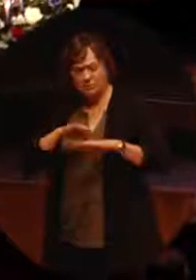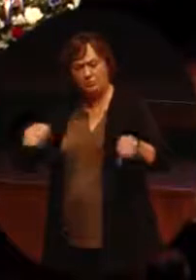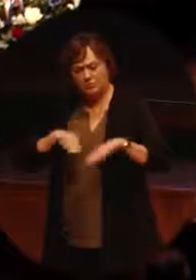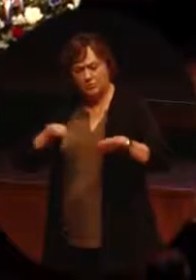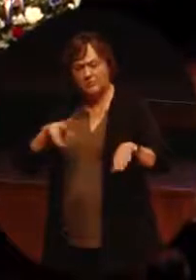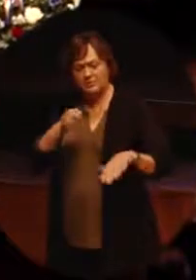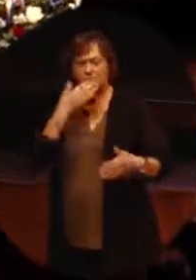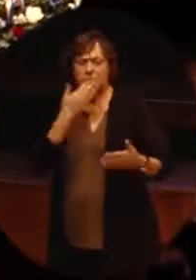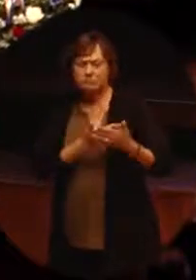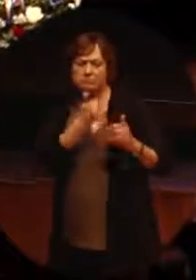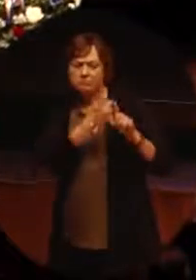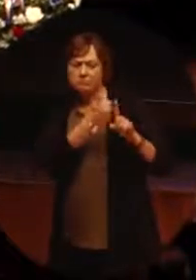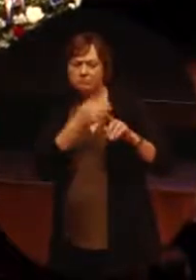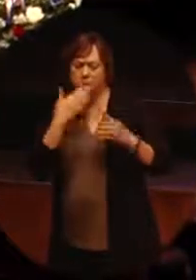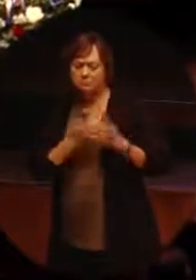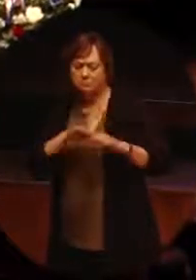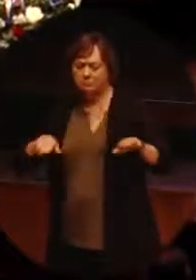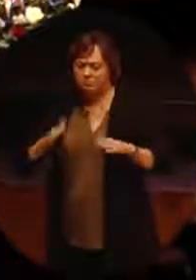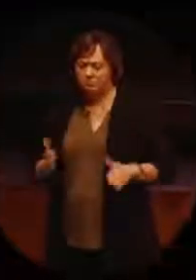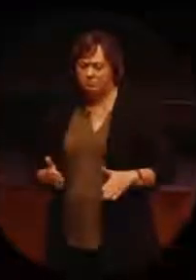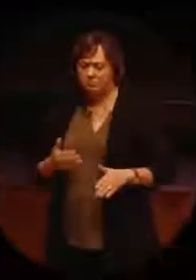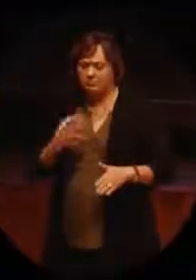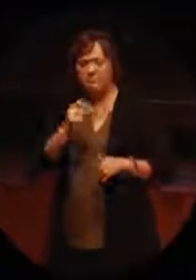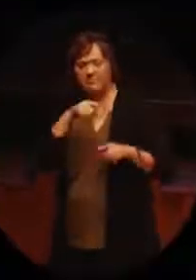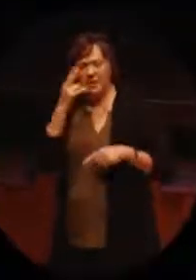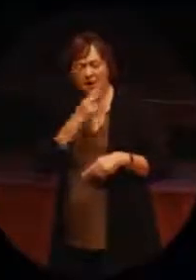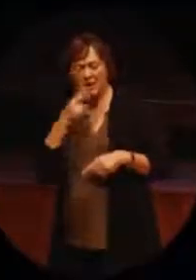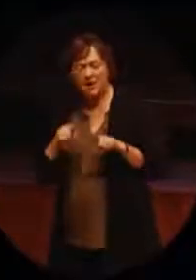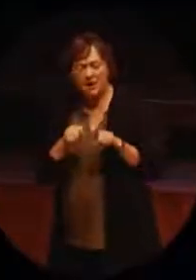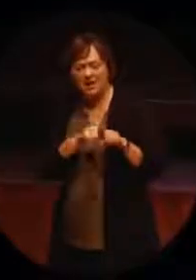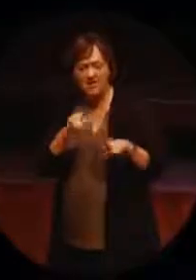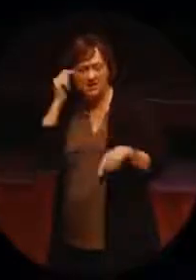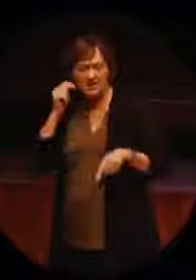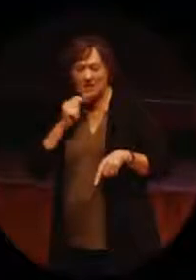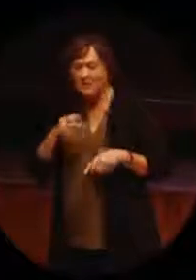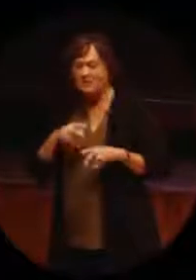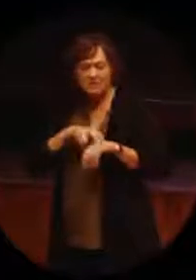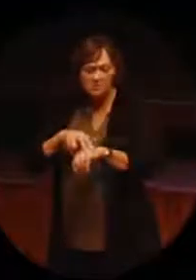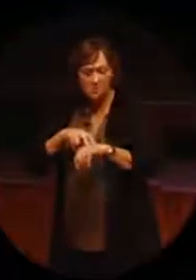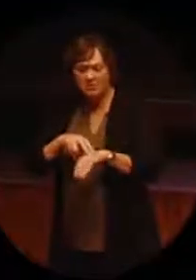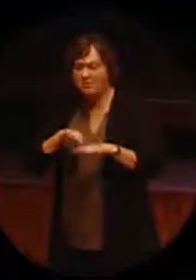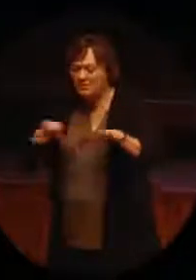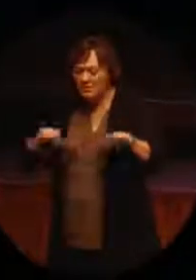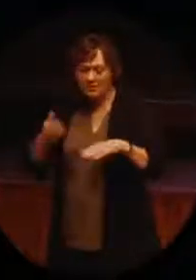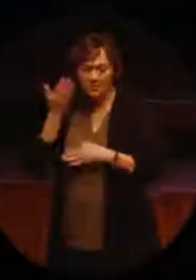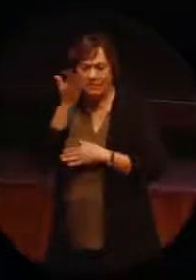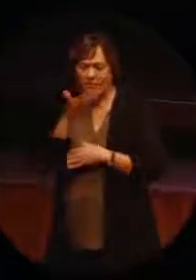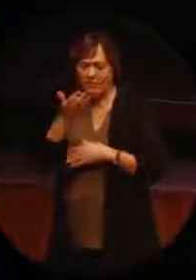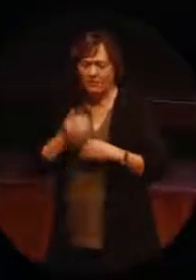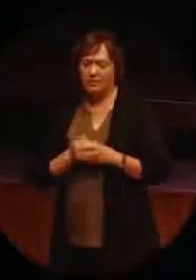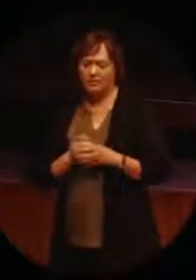SEALs were swimming, and he was quite a good swimmer. He'd spent time over in Hawaii as a teenager, learned to surf and swim over